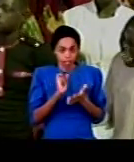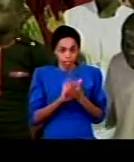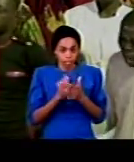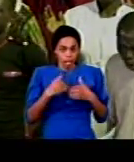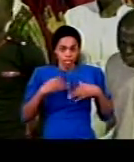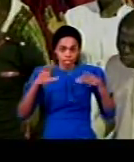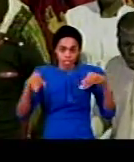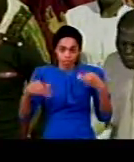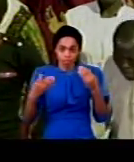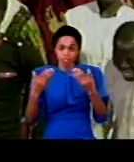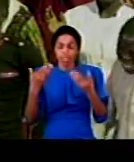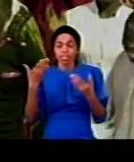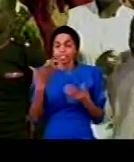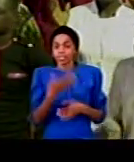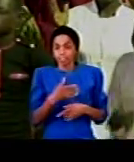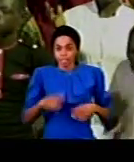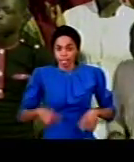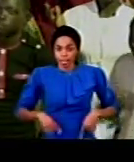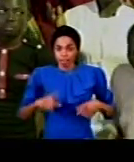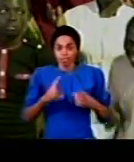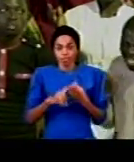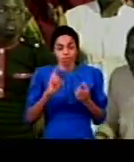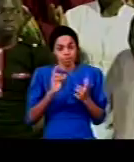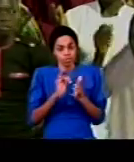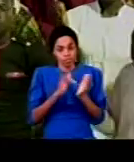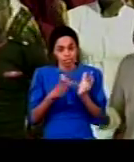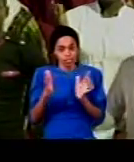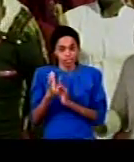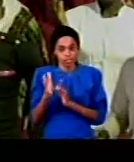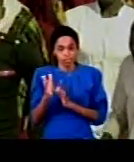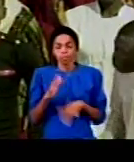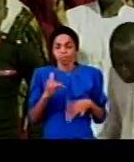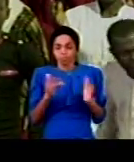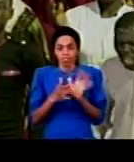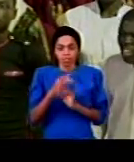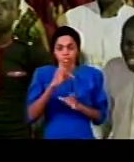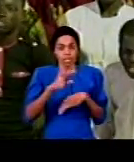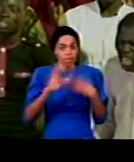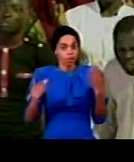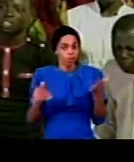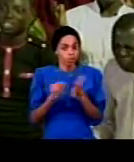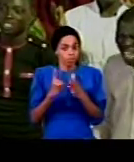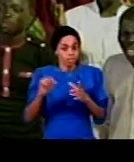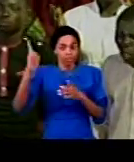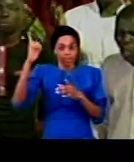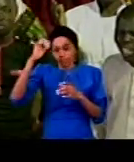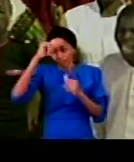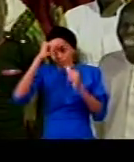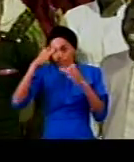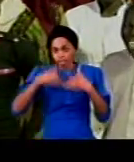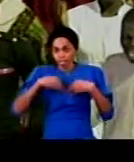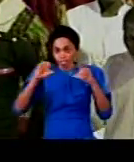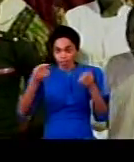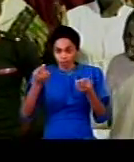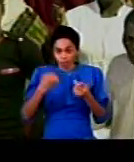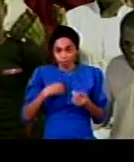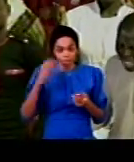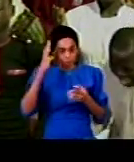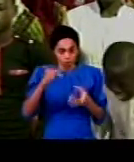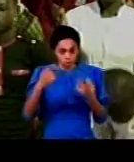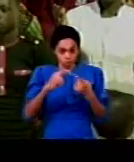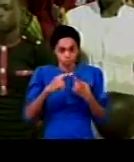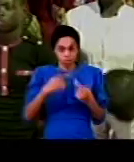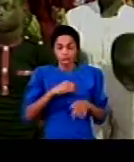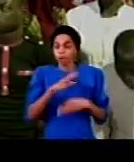no wise cast out. I will in no wise cast out. Let's pray that the Lord will conserve His own. All